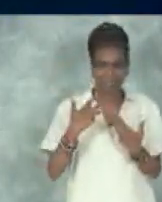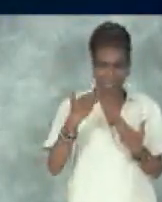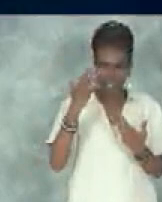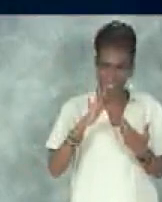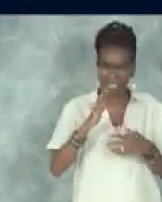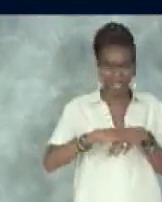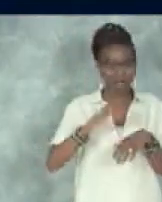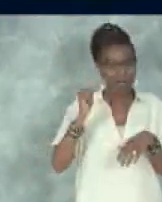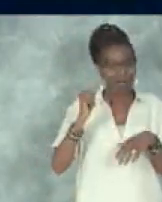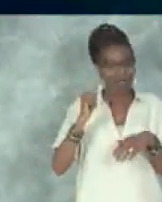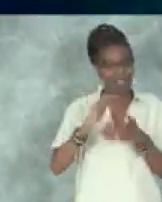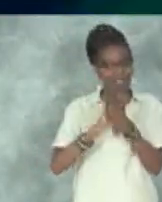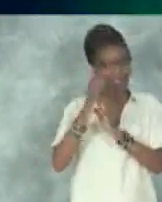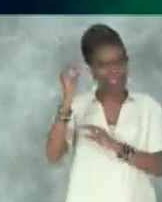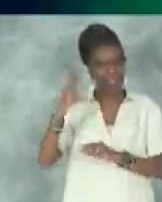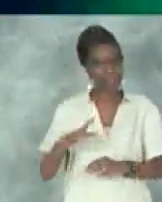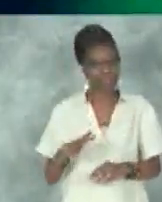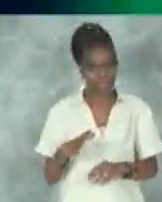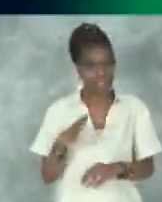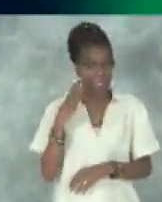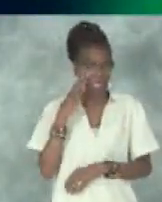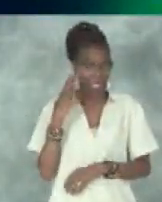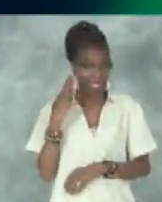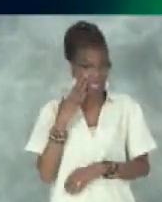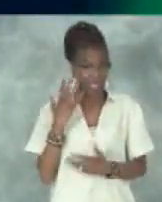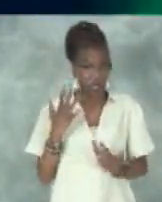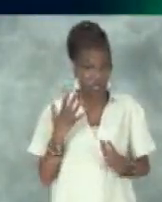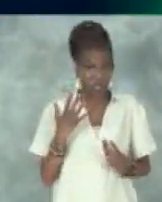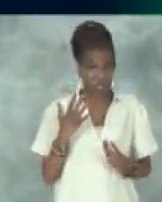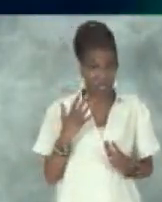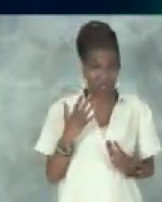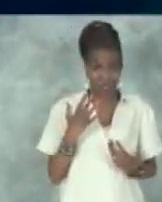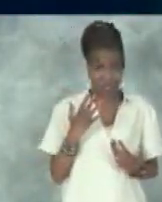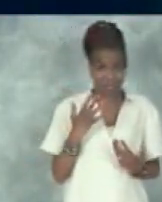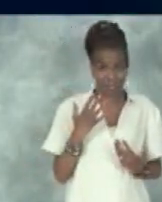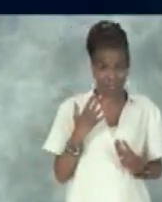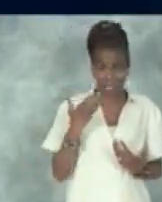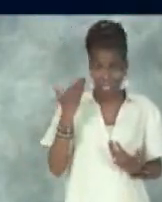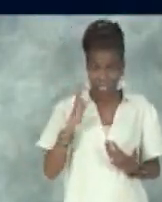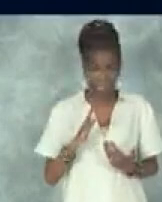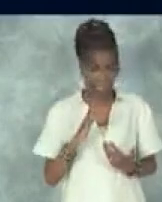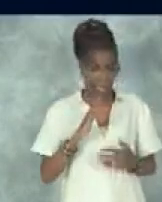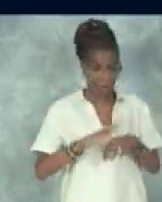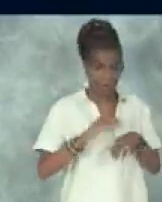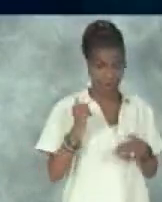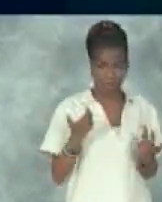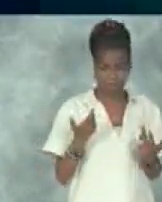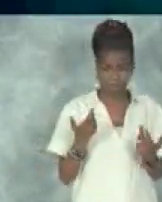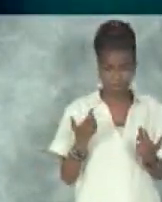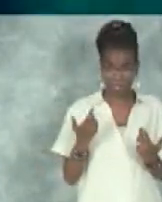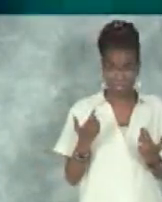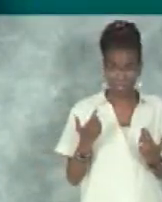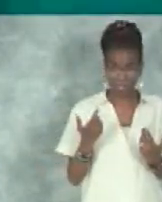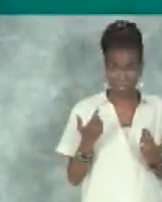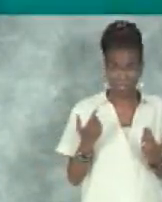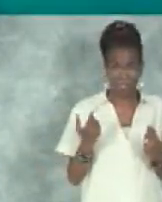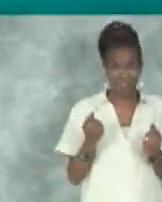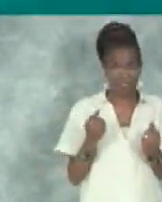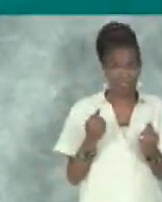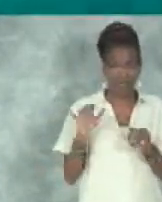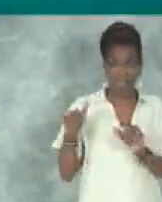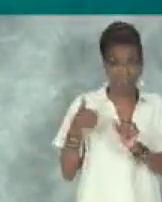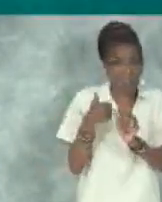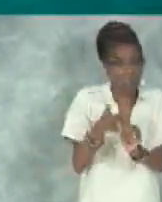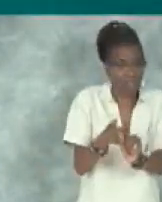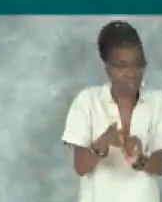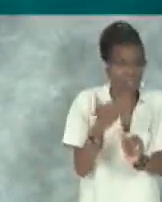this. And so I know that whatever he called me to do and be in this moment, it's going to come to pass. I want to